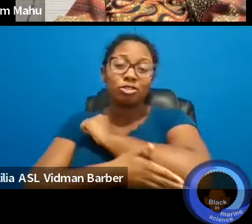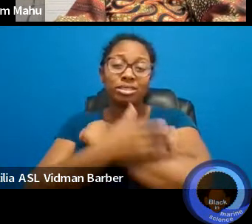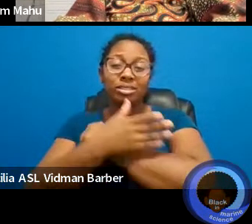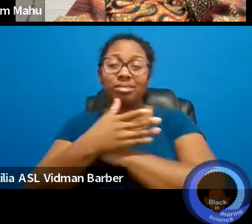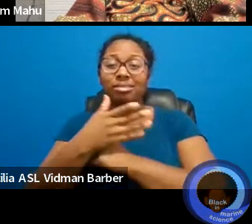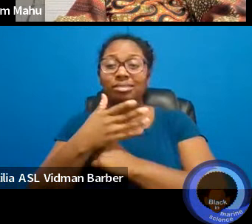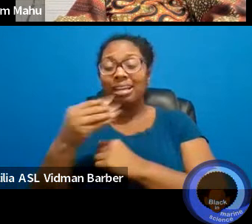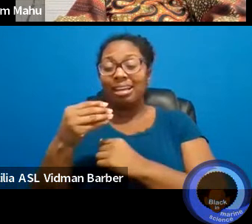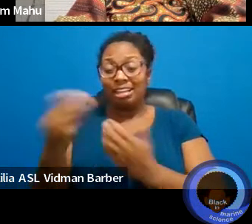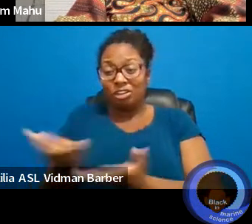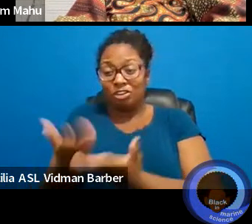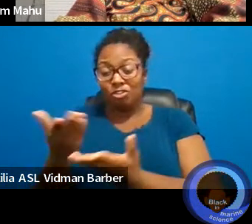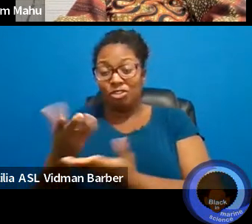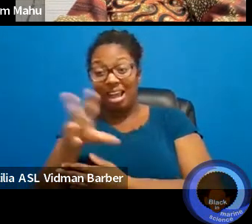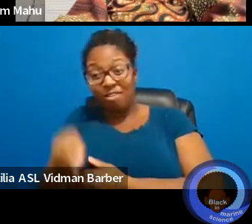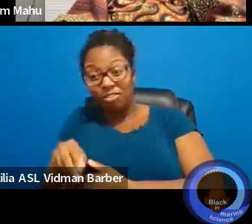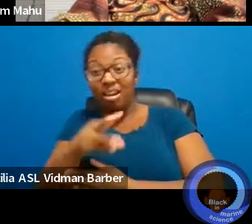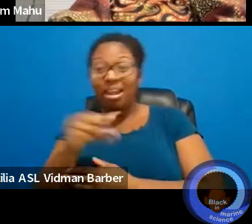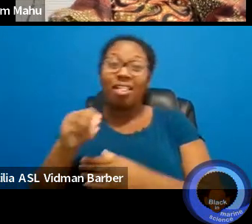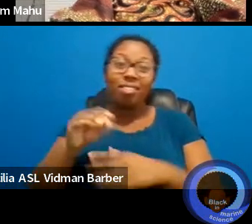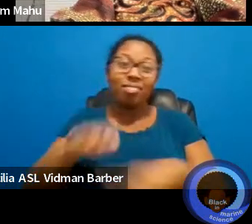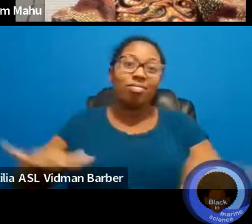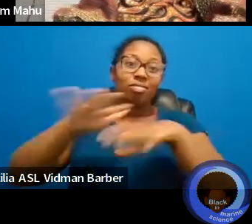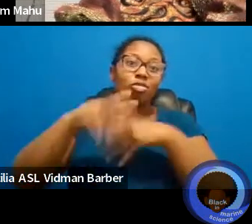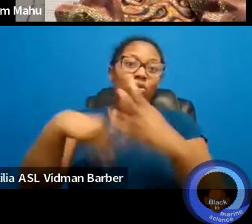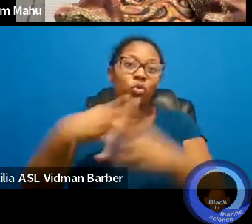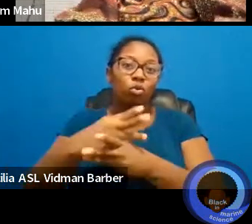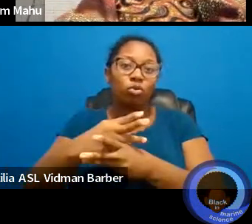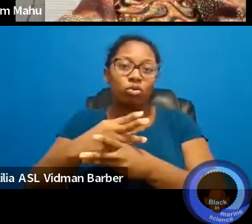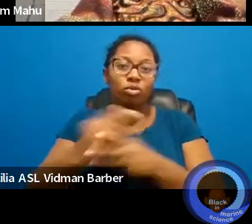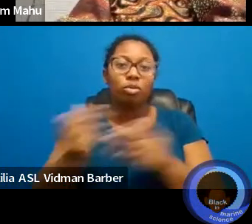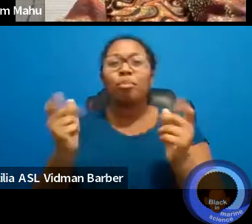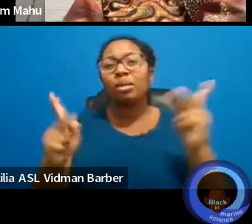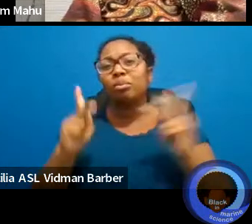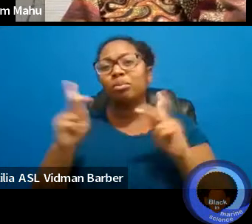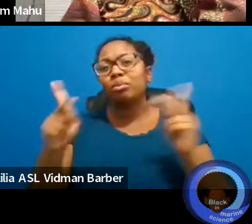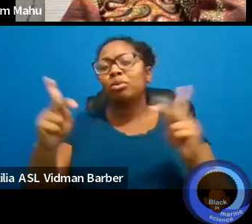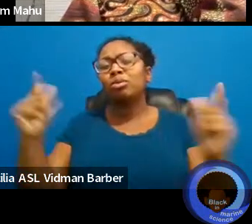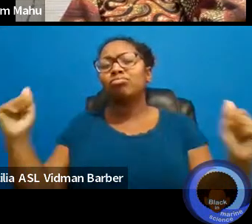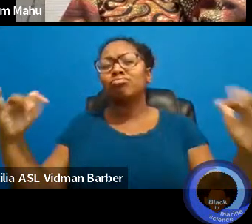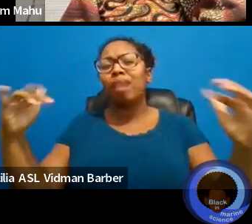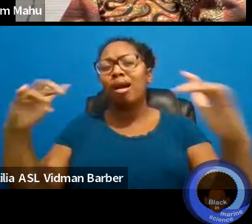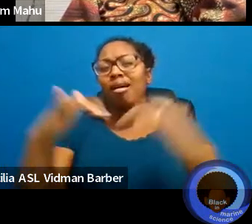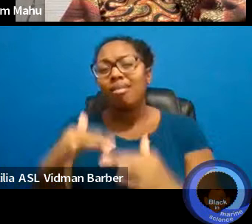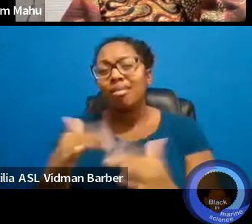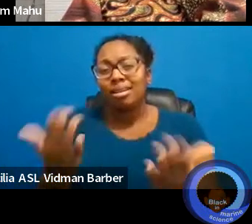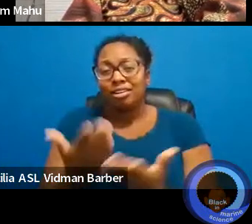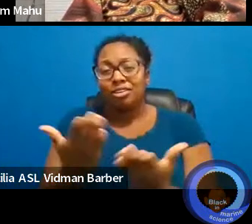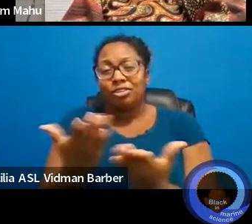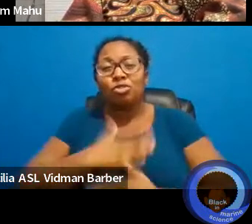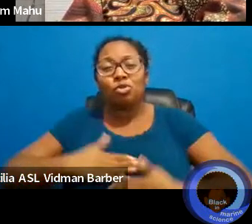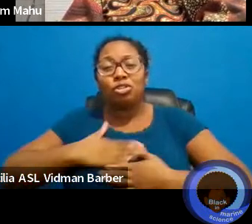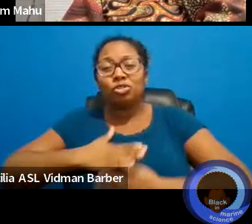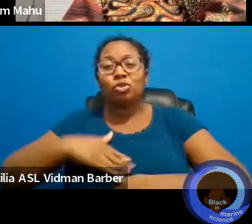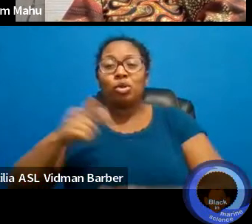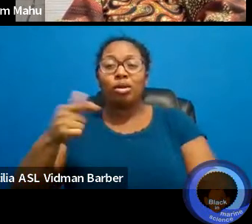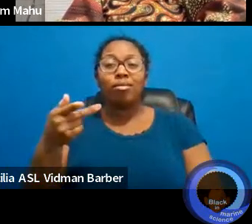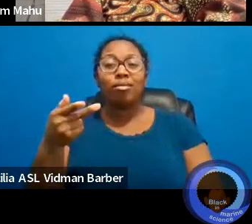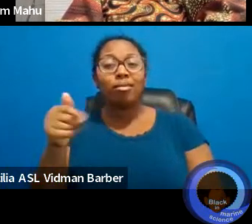world. We are so peaceful here, and then lots of people travel from far and near just to enjoy Ghana.